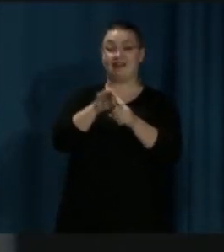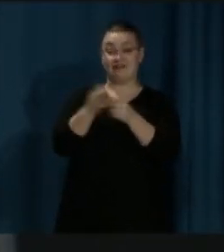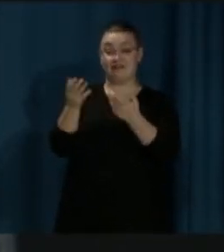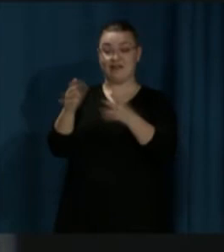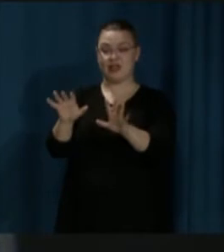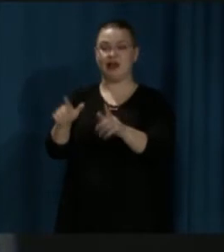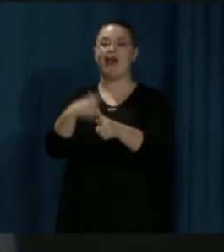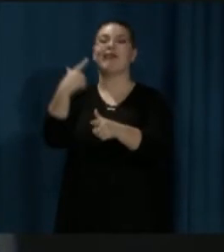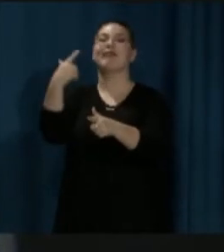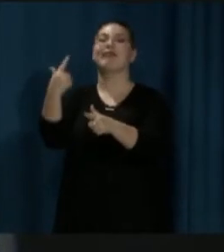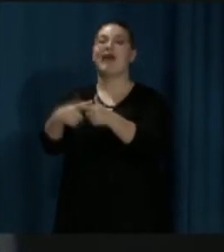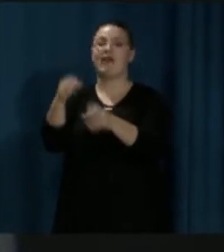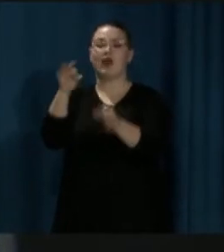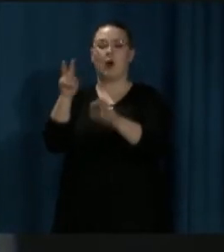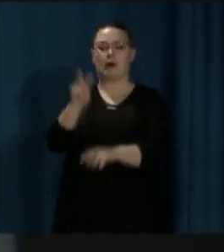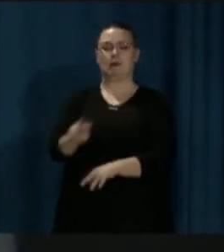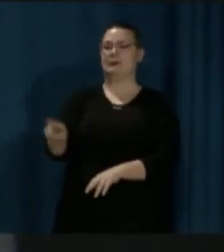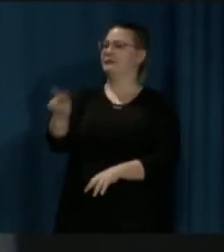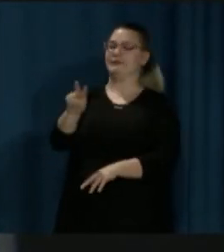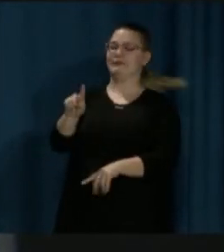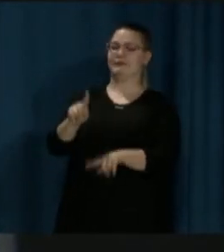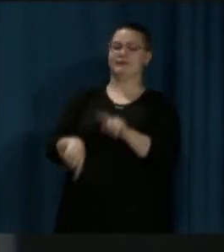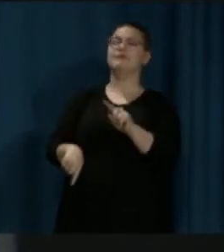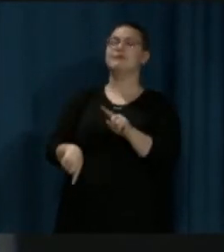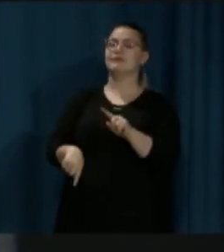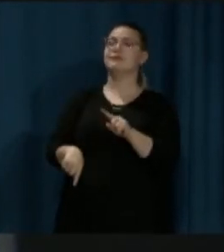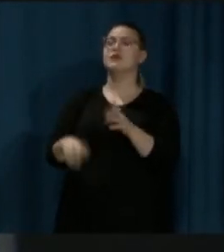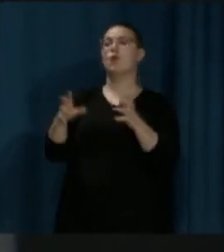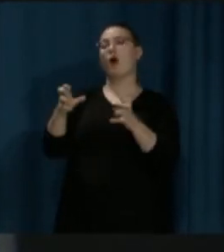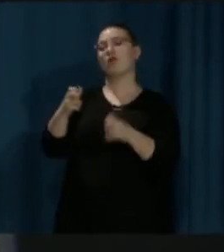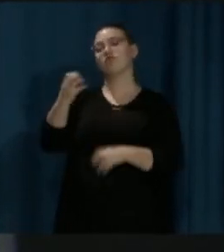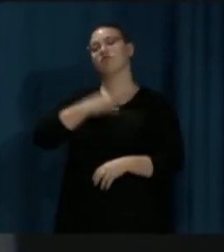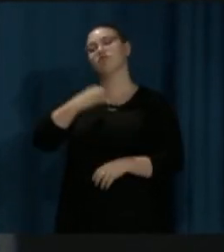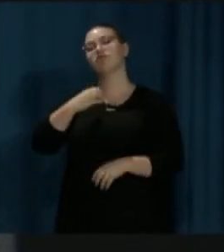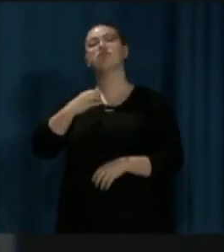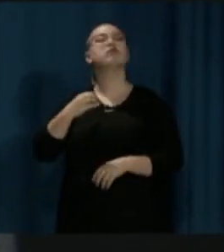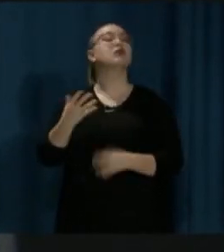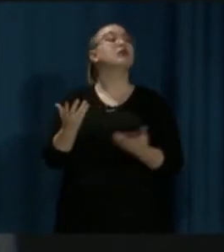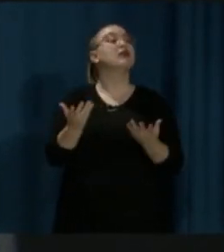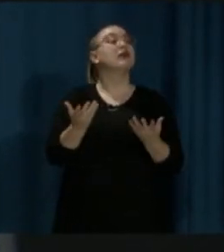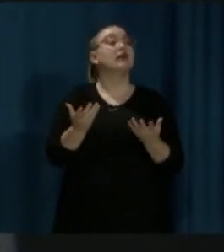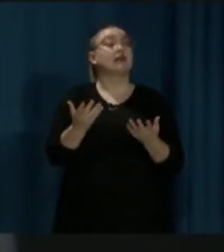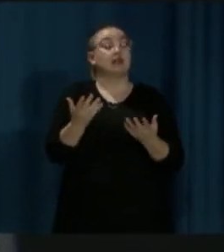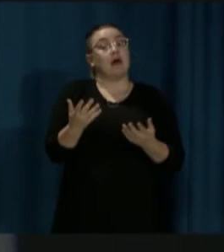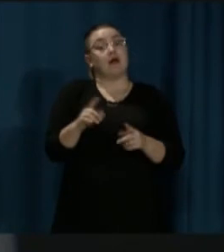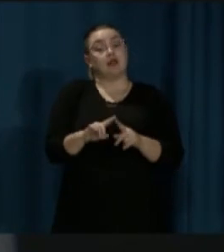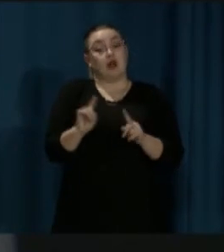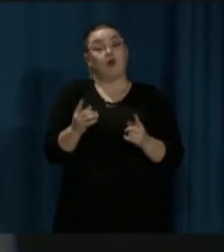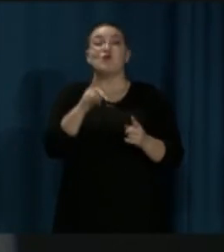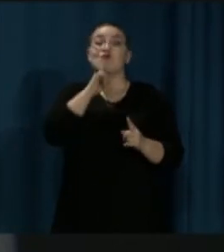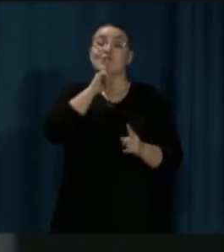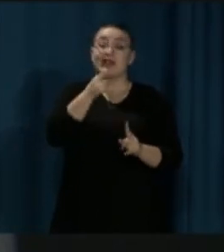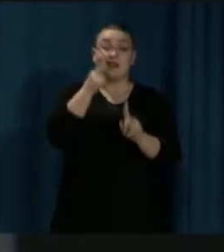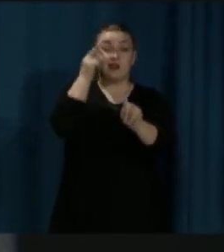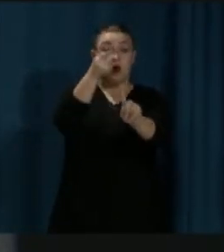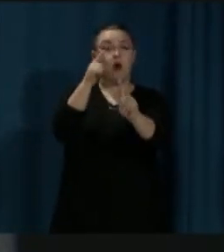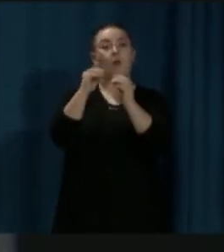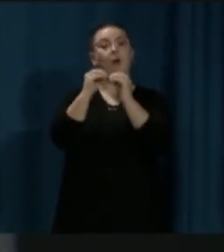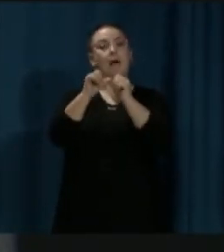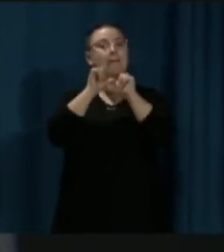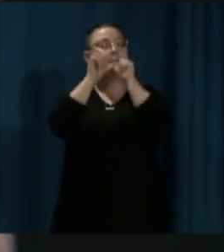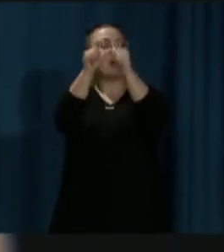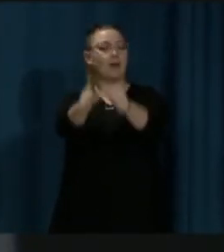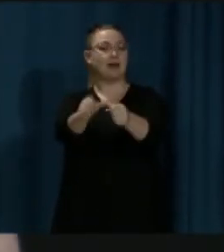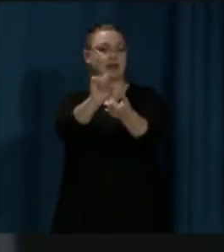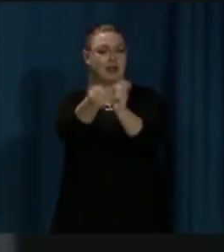people. I think they wanted to make it a more permanent change and not just a temporary. A lot of states did all